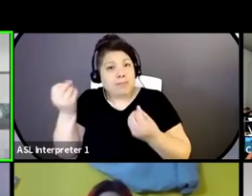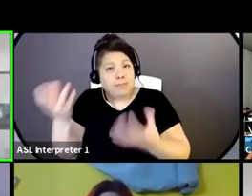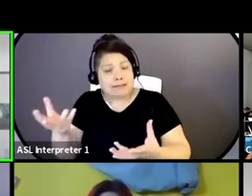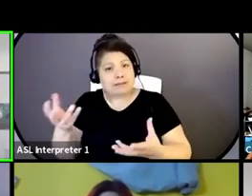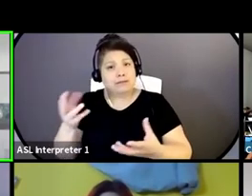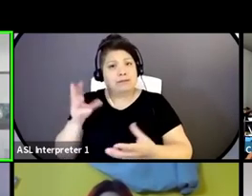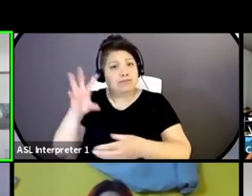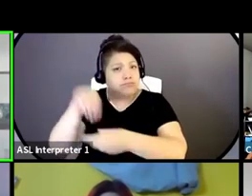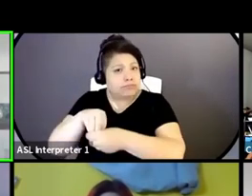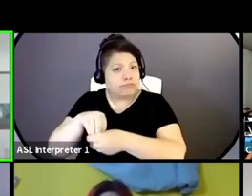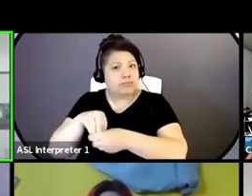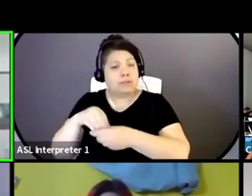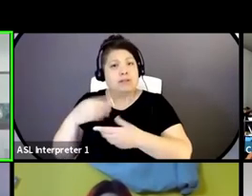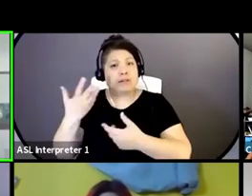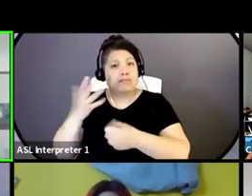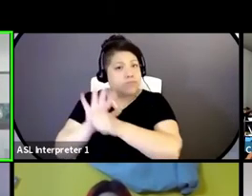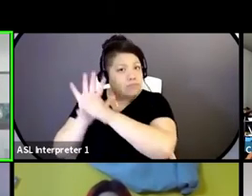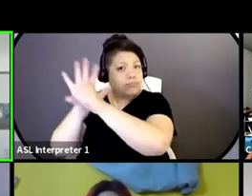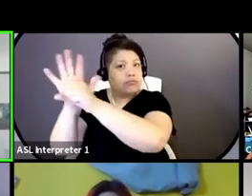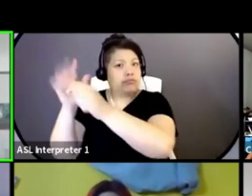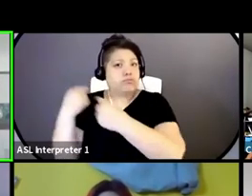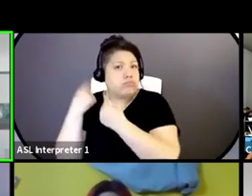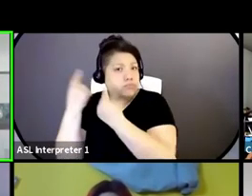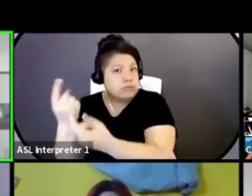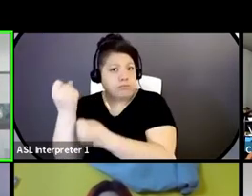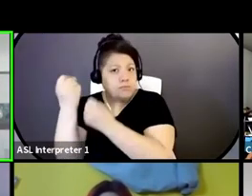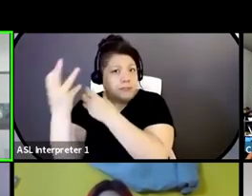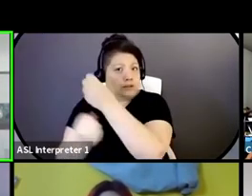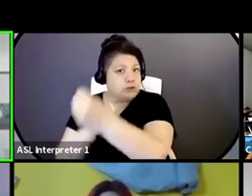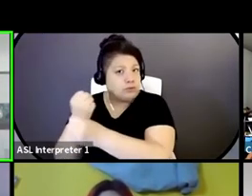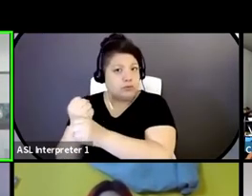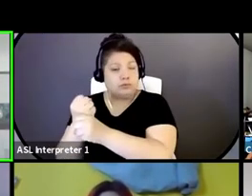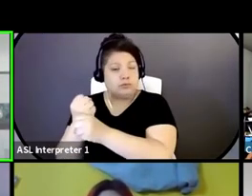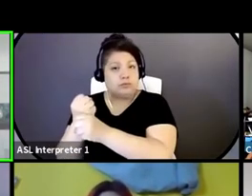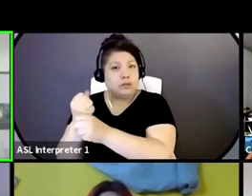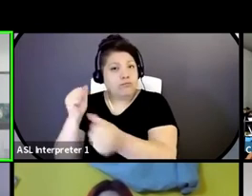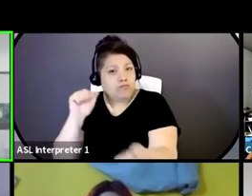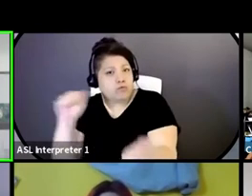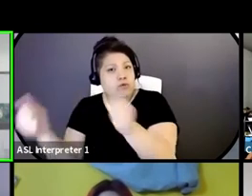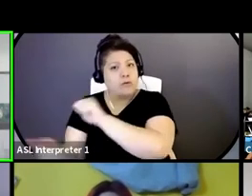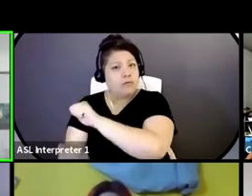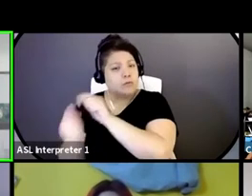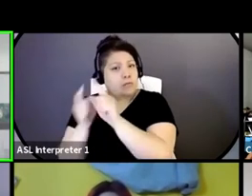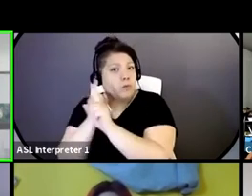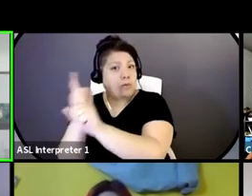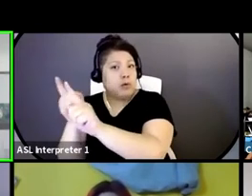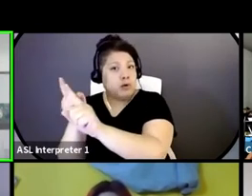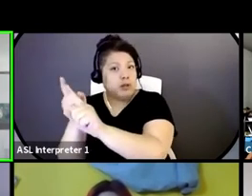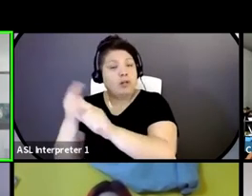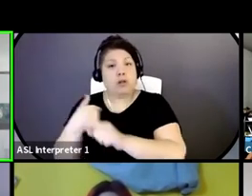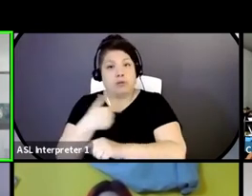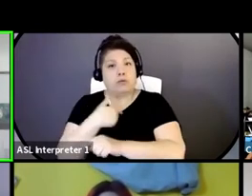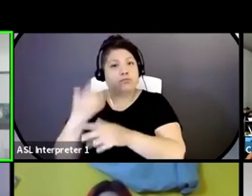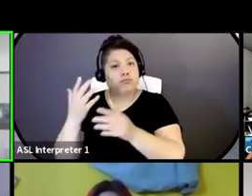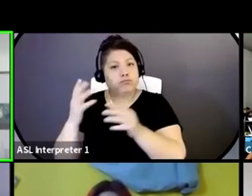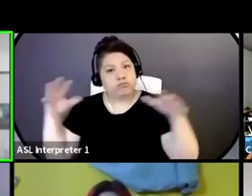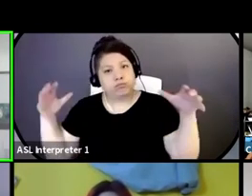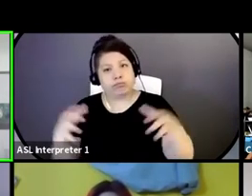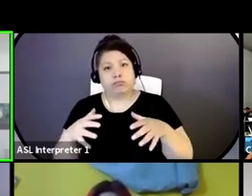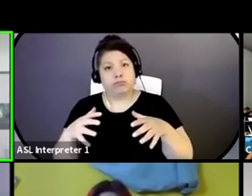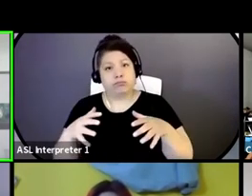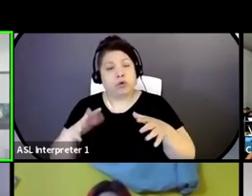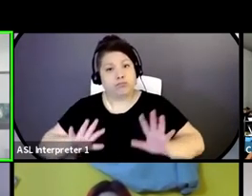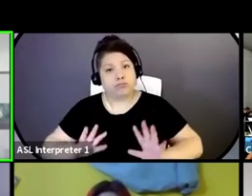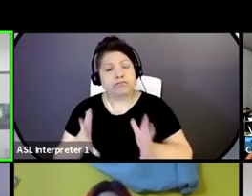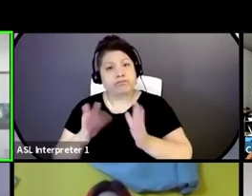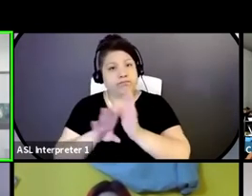engaging in the same struggle for a long time. However, we come together to continue on that struggle and